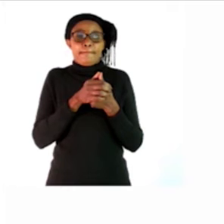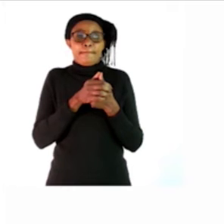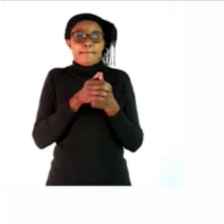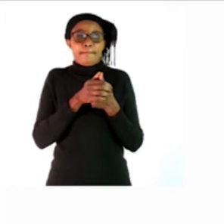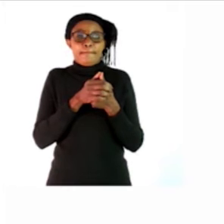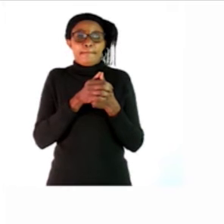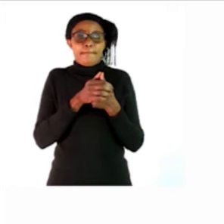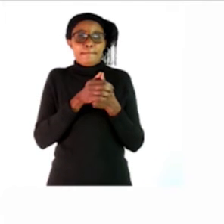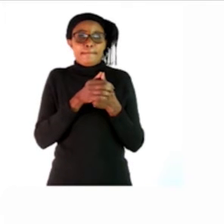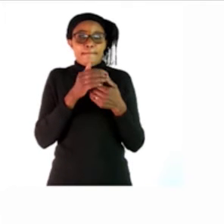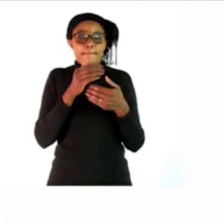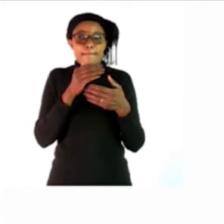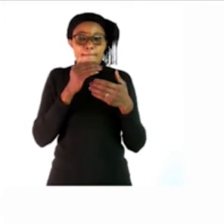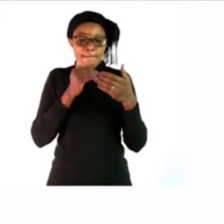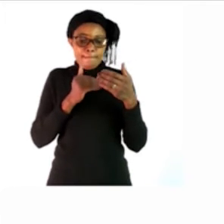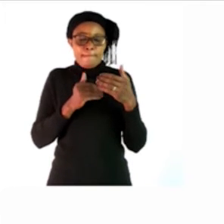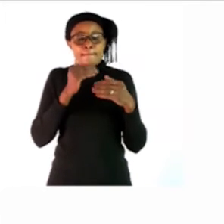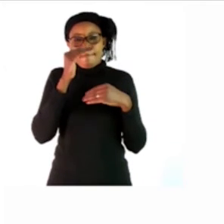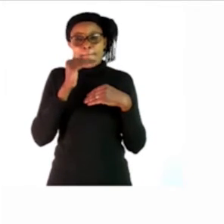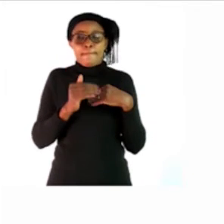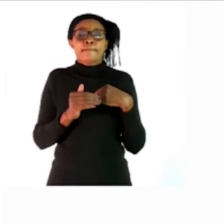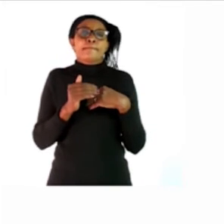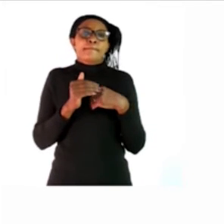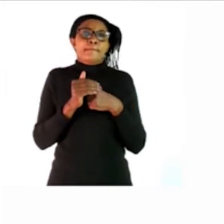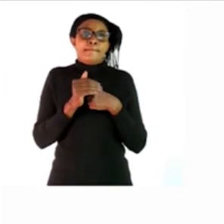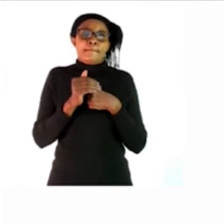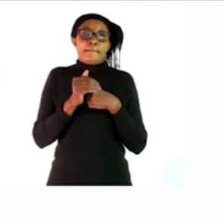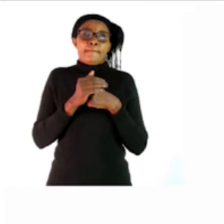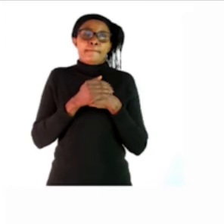We go to the next pictures.